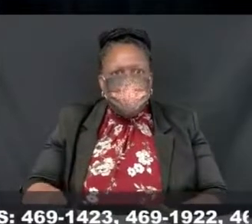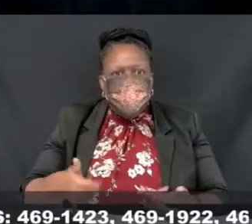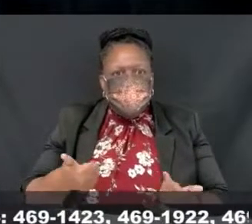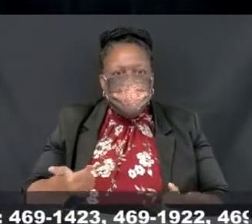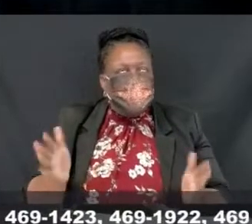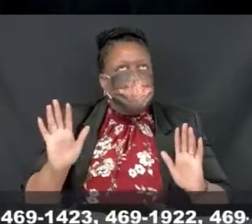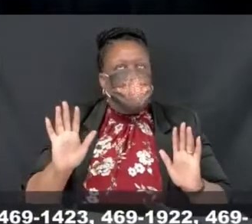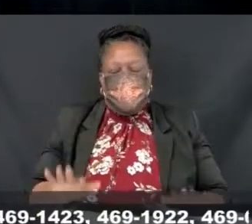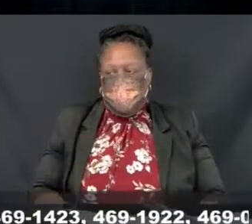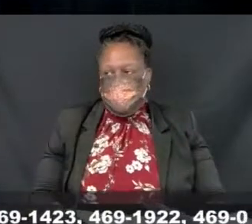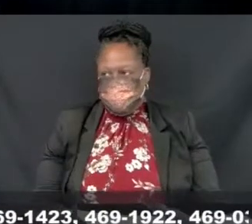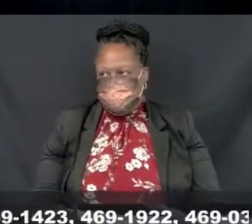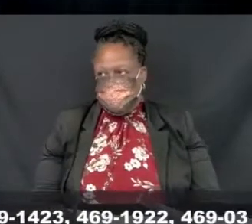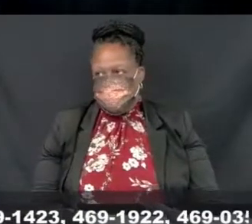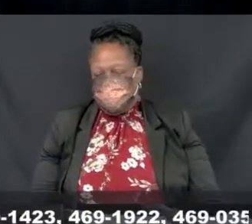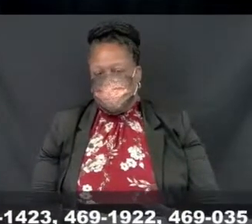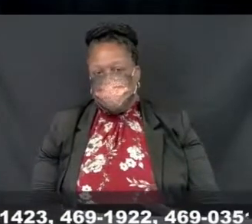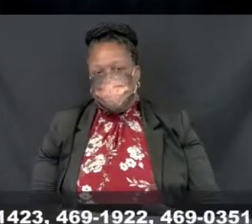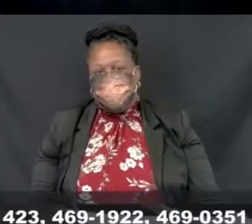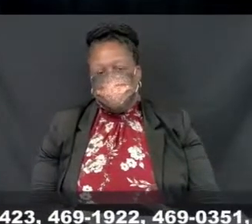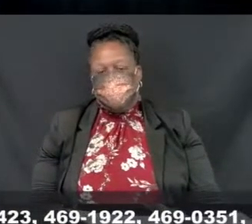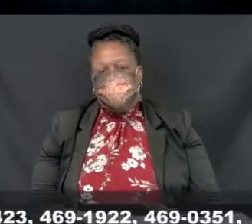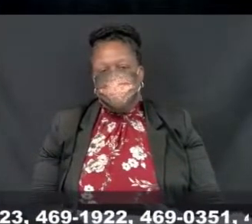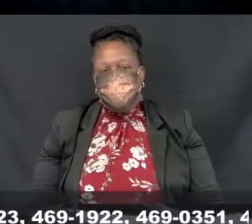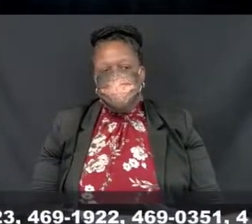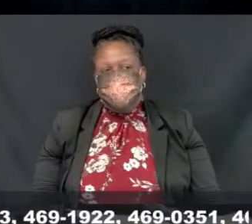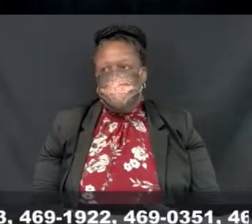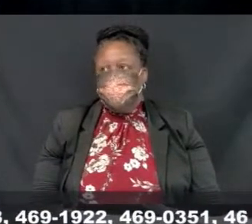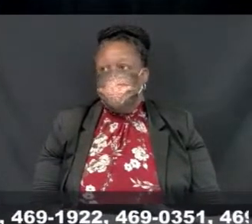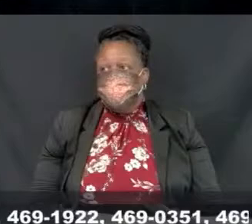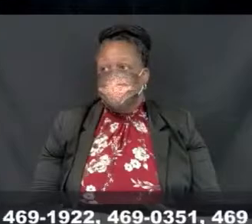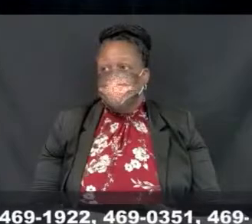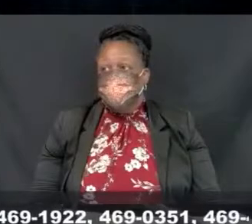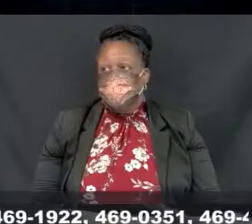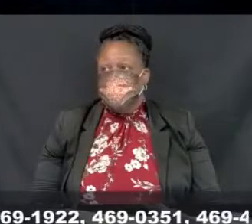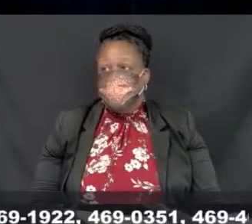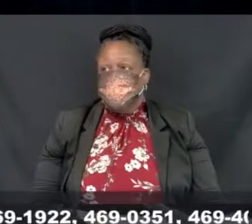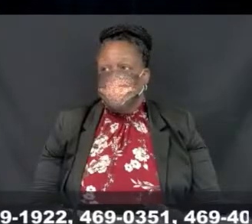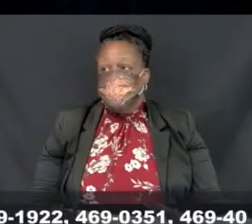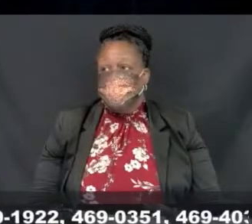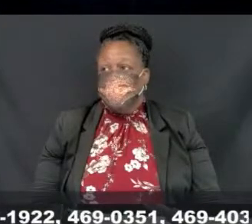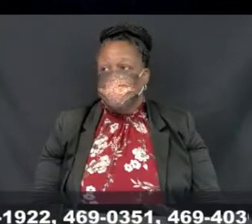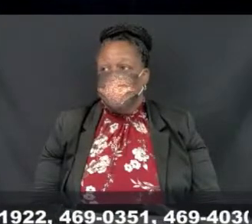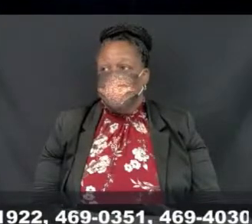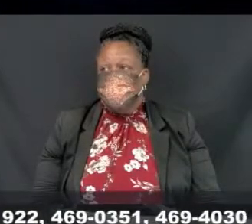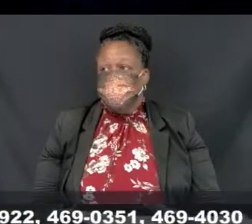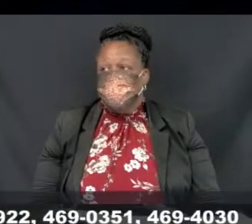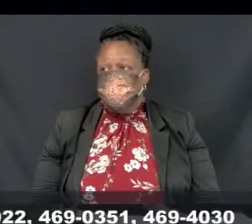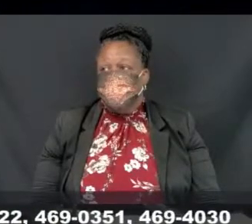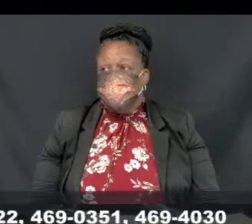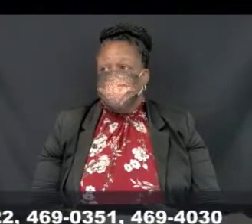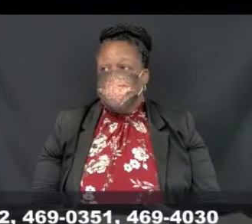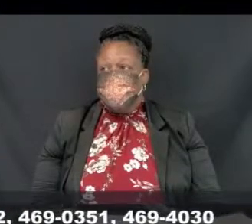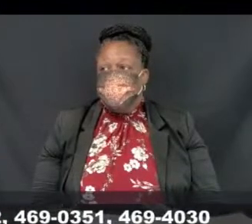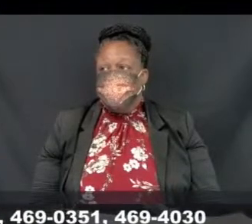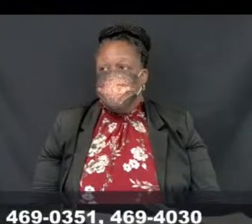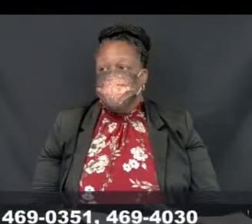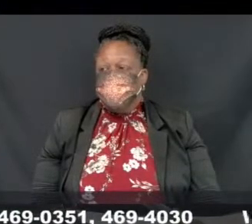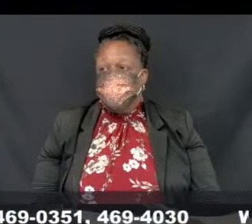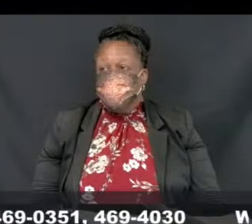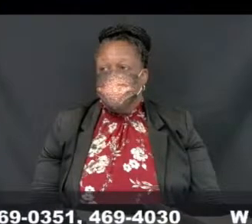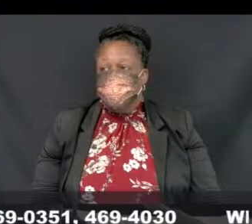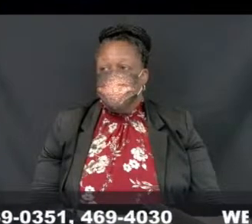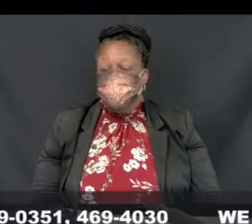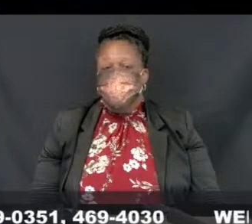crazy. Then on March 30th, as was stated, we had the EOC activated. Then what I love is how the general